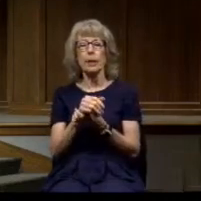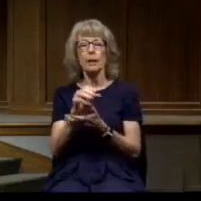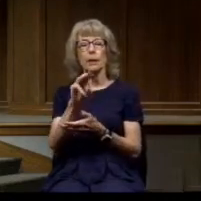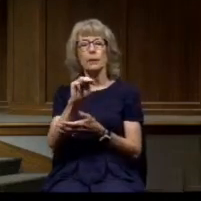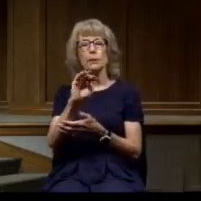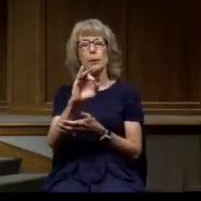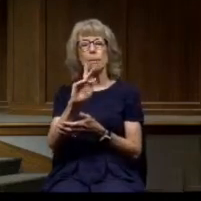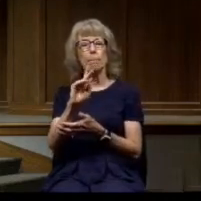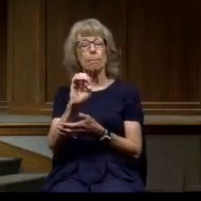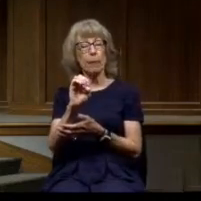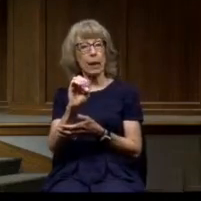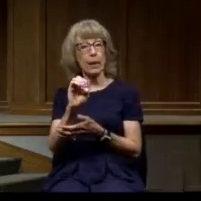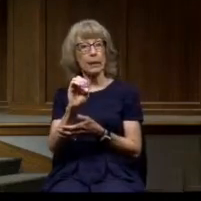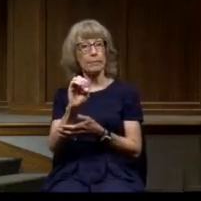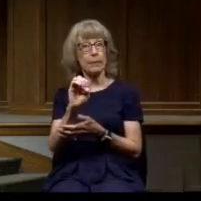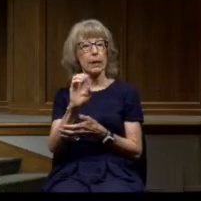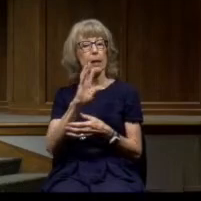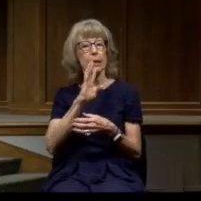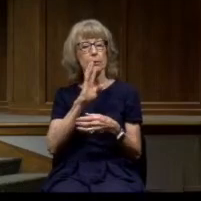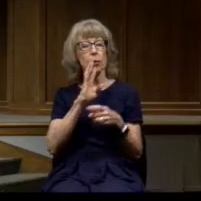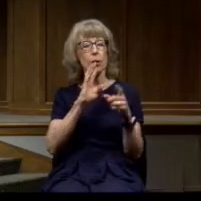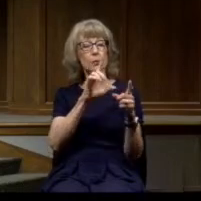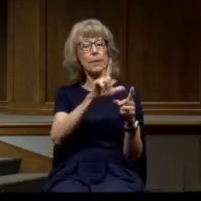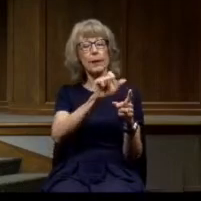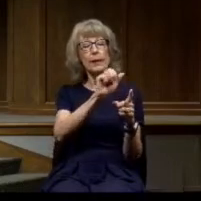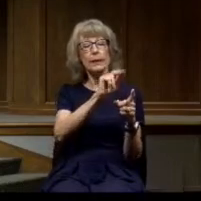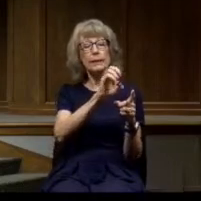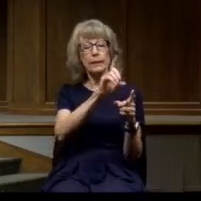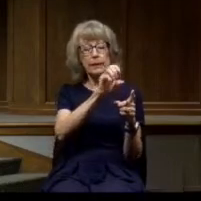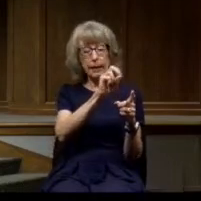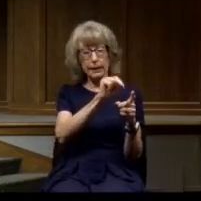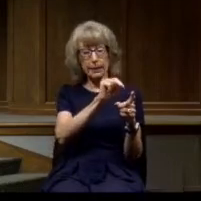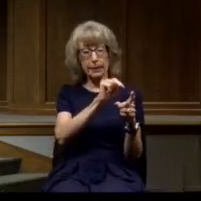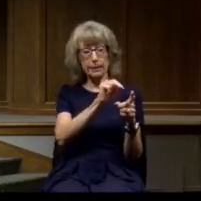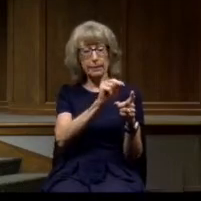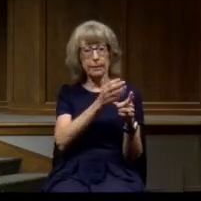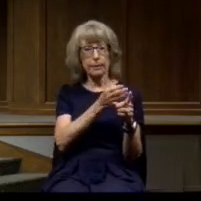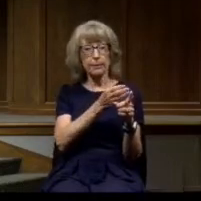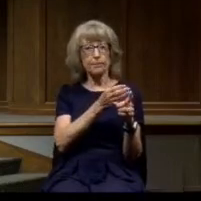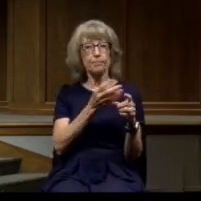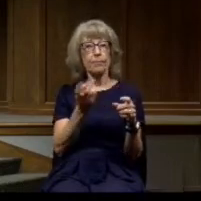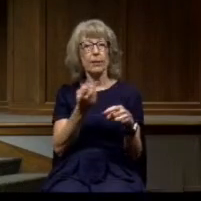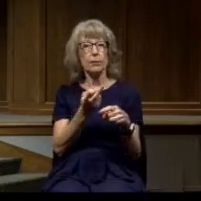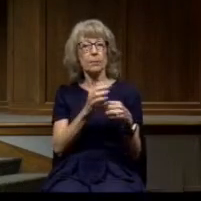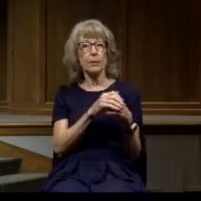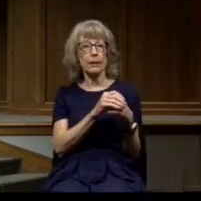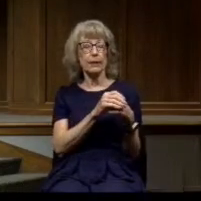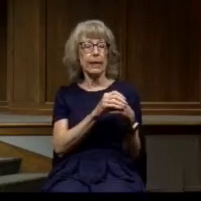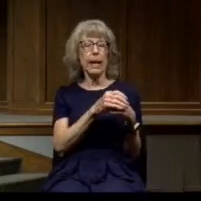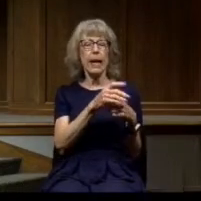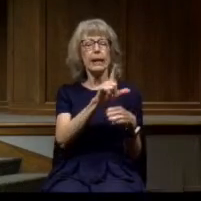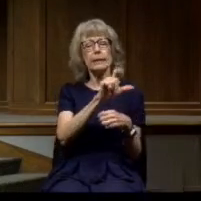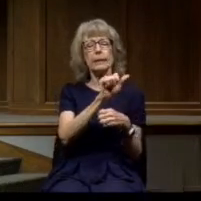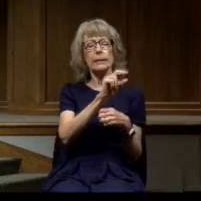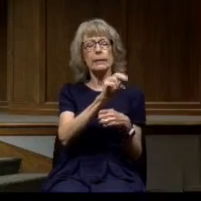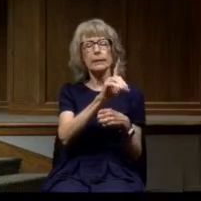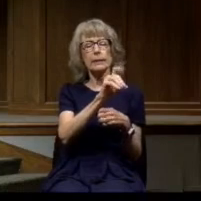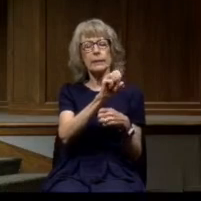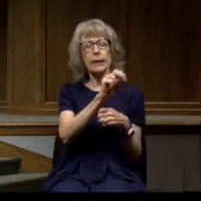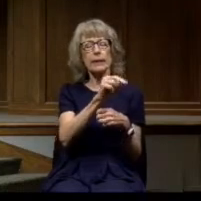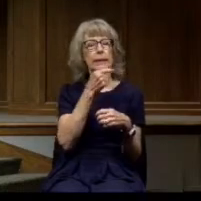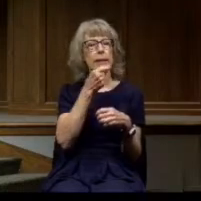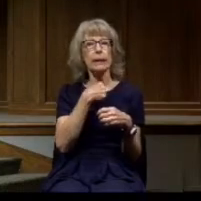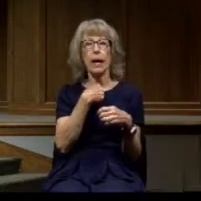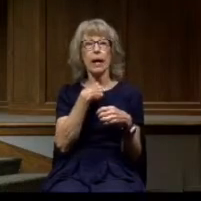conversation with Landon Saunders, in which Landon Saunders said these words, "I am not looking forward to dying, but I am